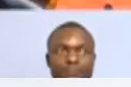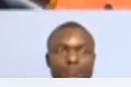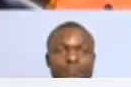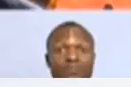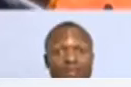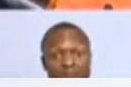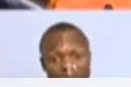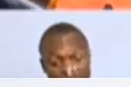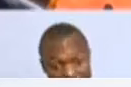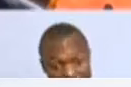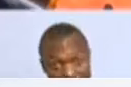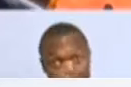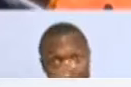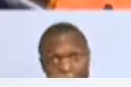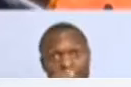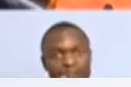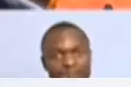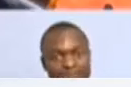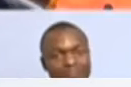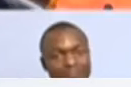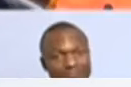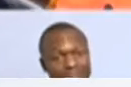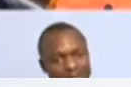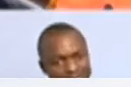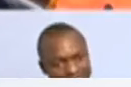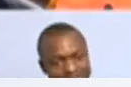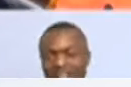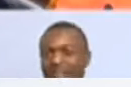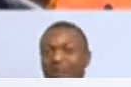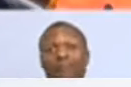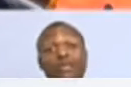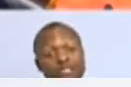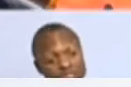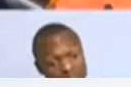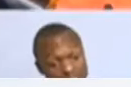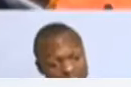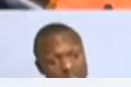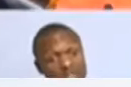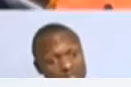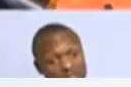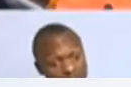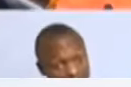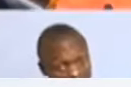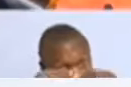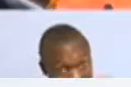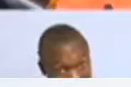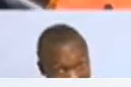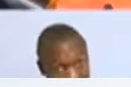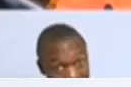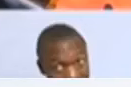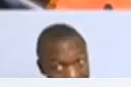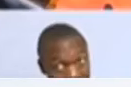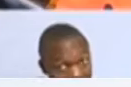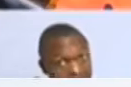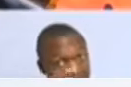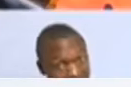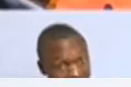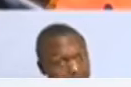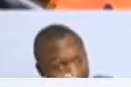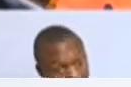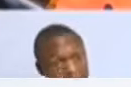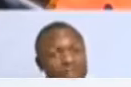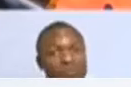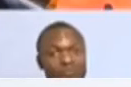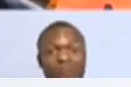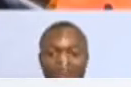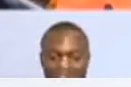Madam Speaker, I remain committed to the instruction you gave me in the room to continue working. Madam